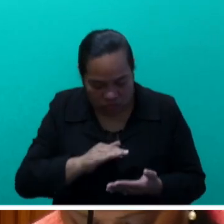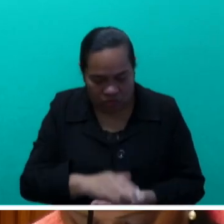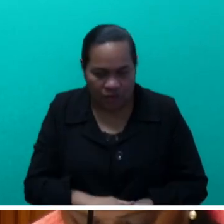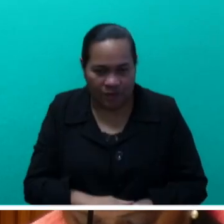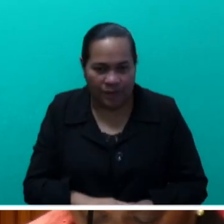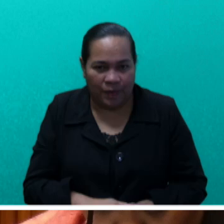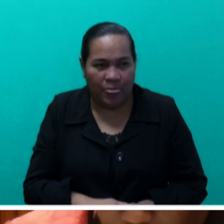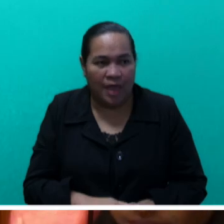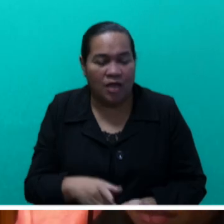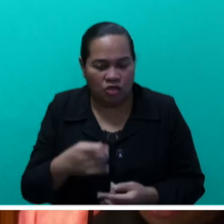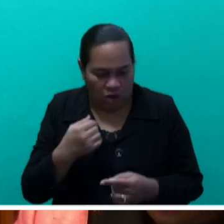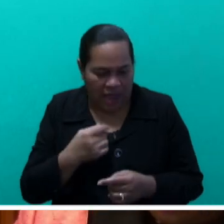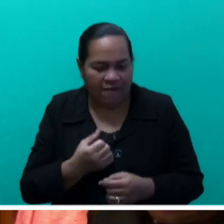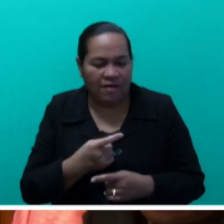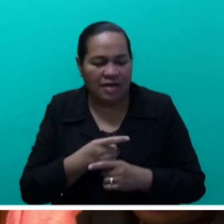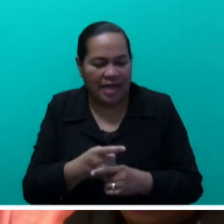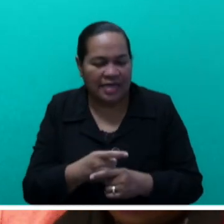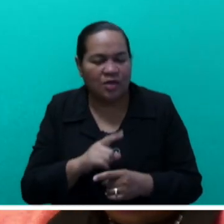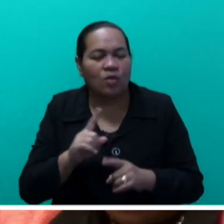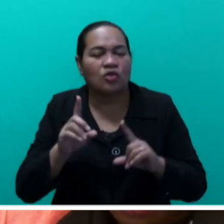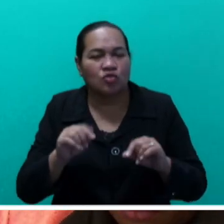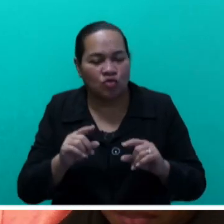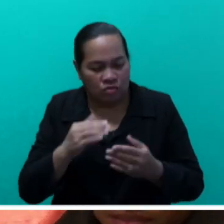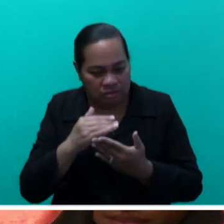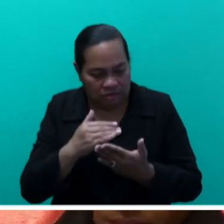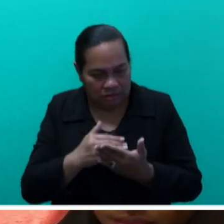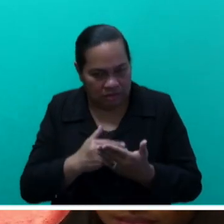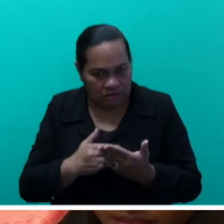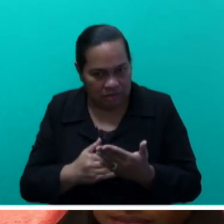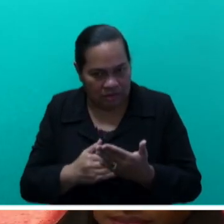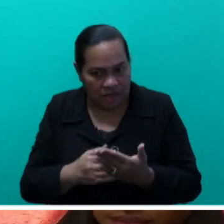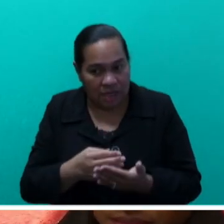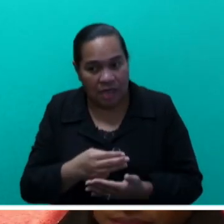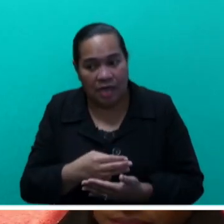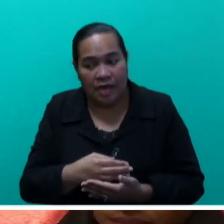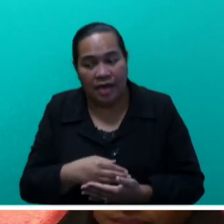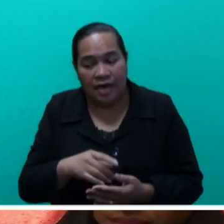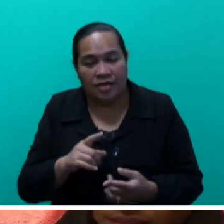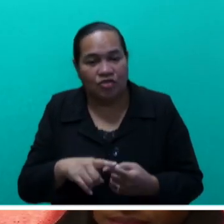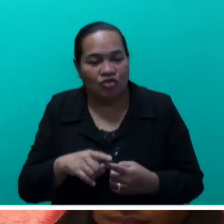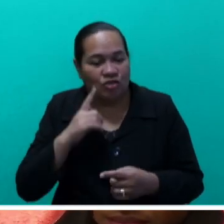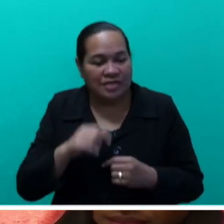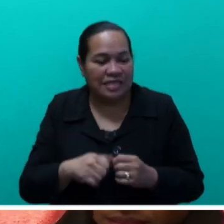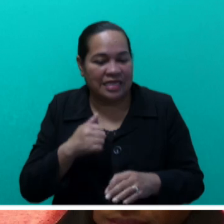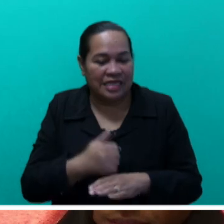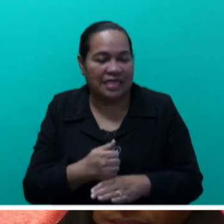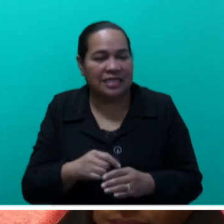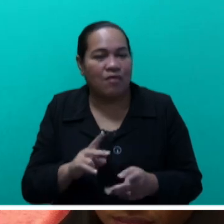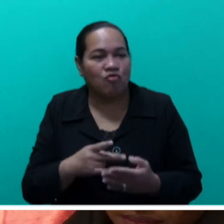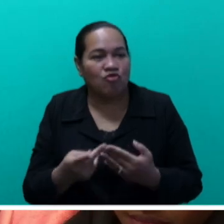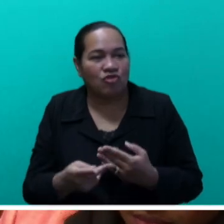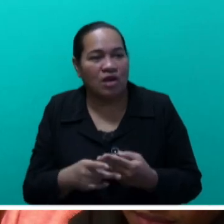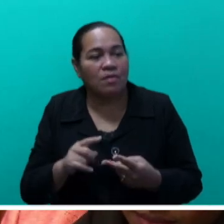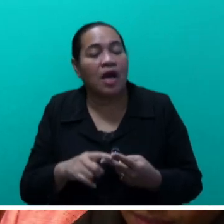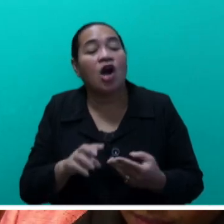guidance on a number of current NCD strategies by the Ministry, such as the Healthy Settings Program, which has resulted in